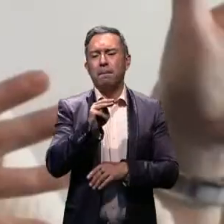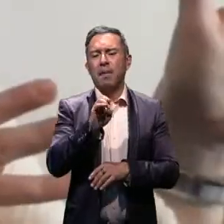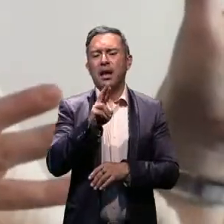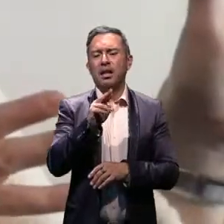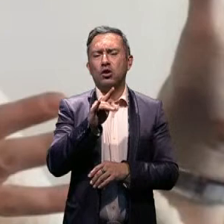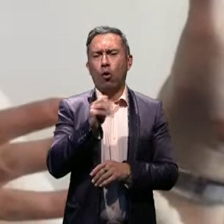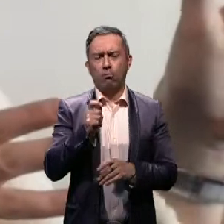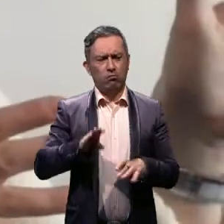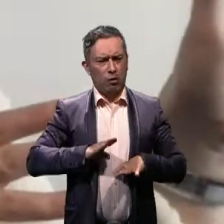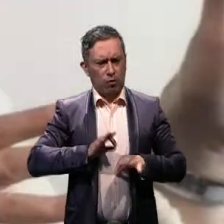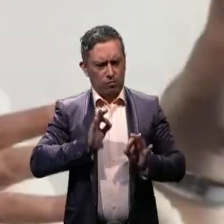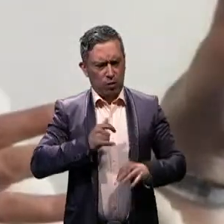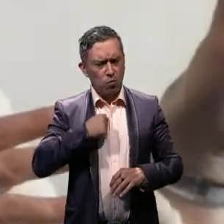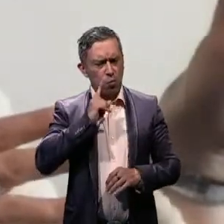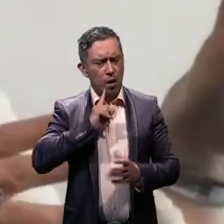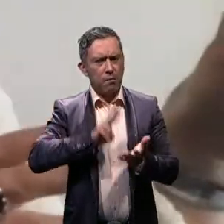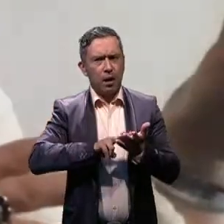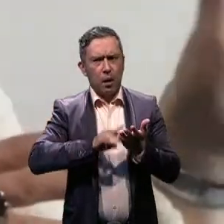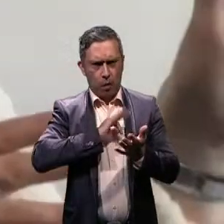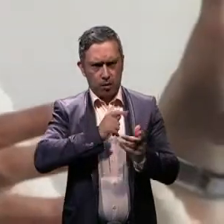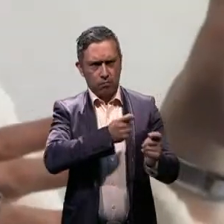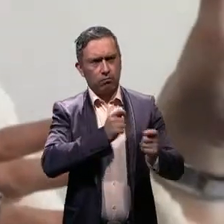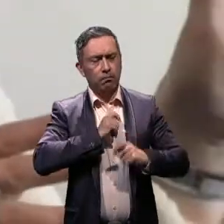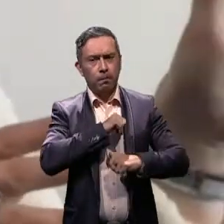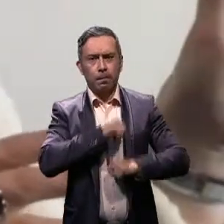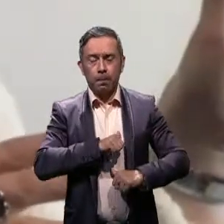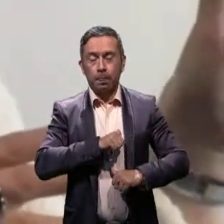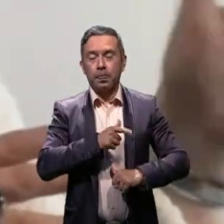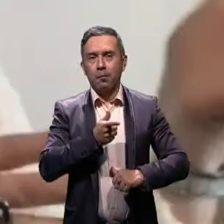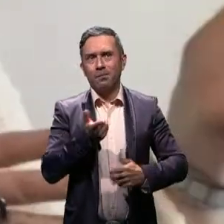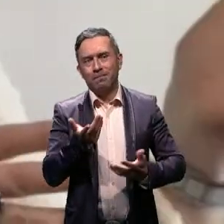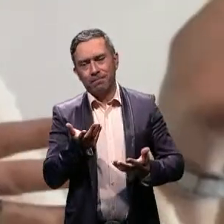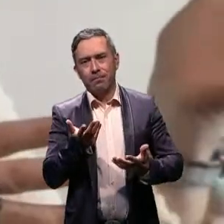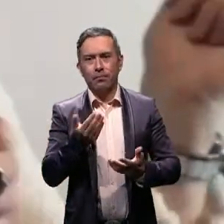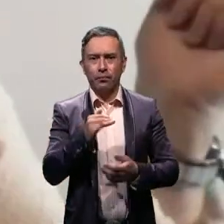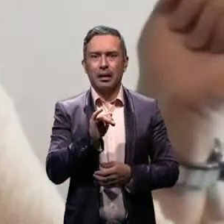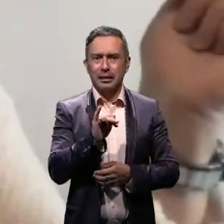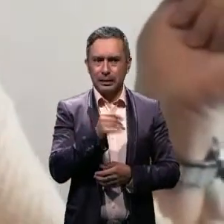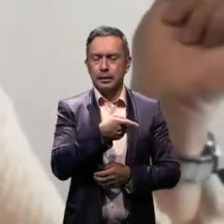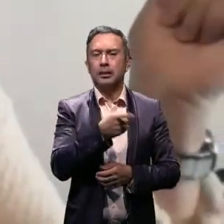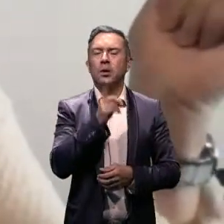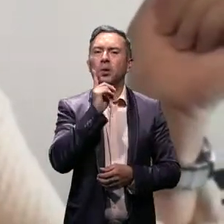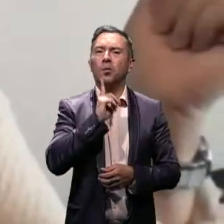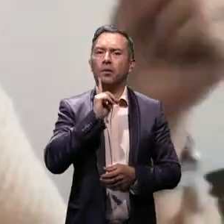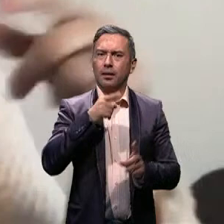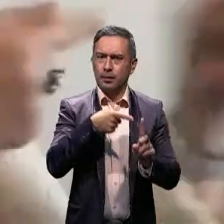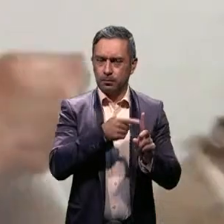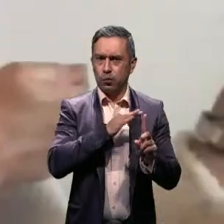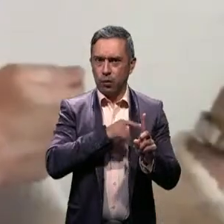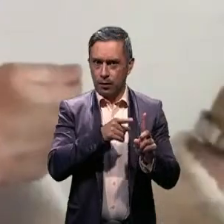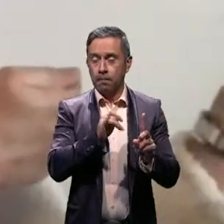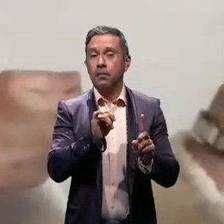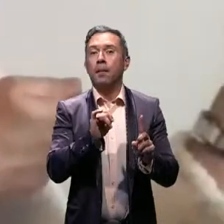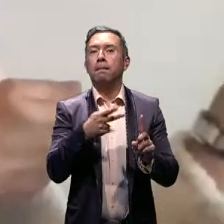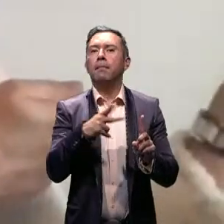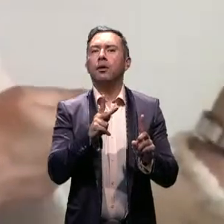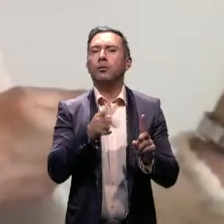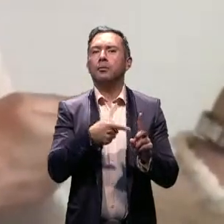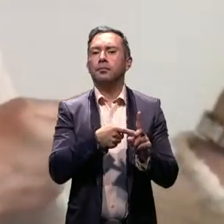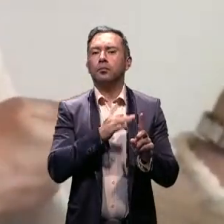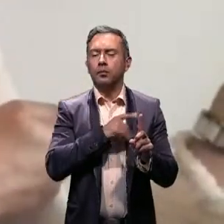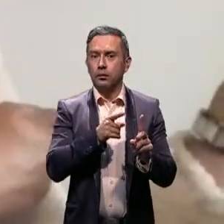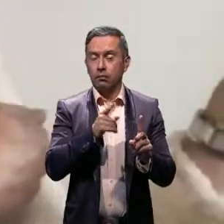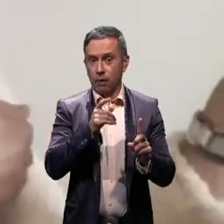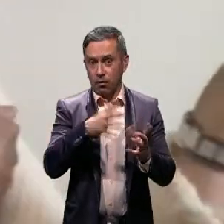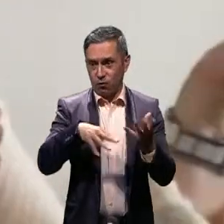the merit was an argument to prevent these parity issues. I mean, yes, women have